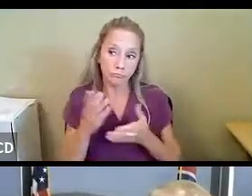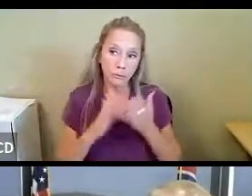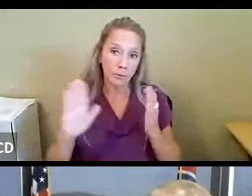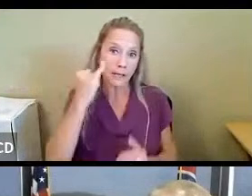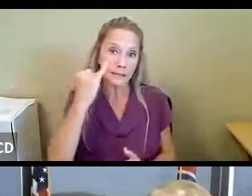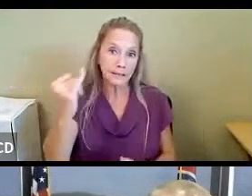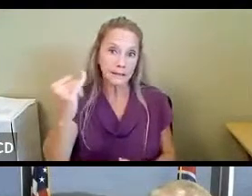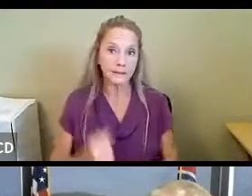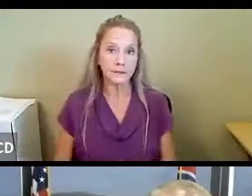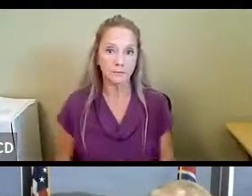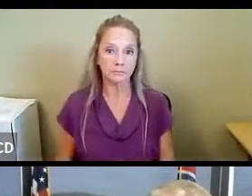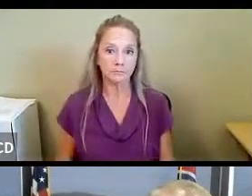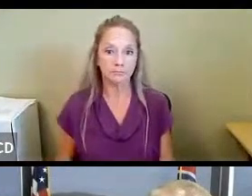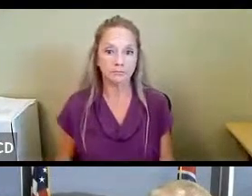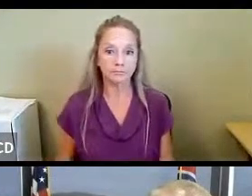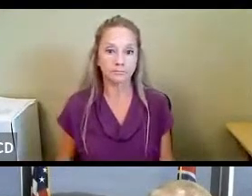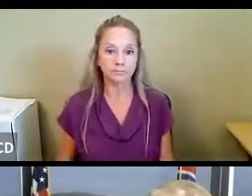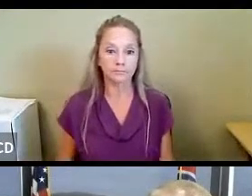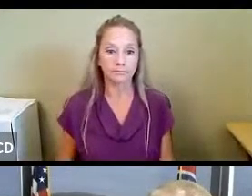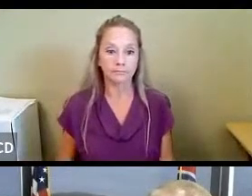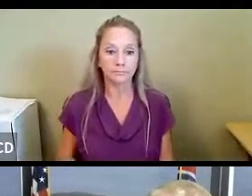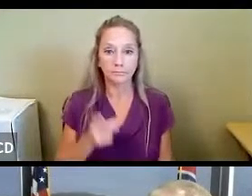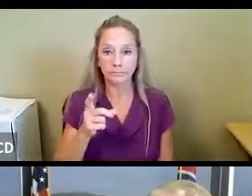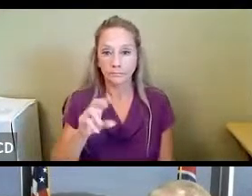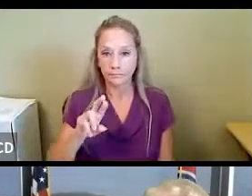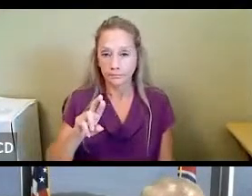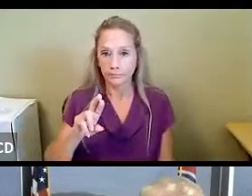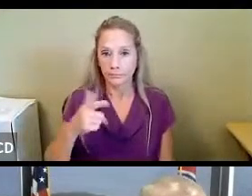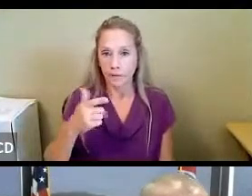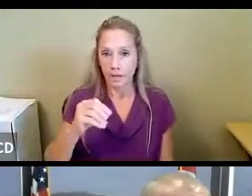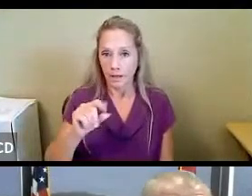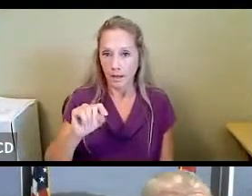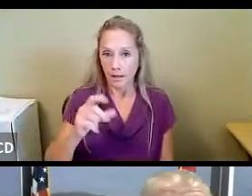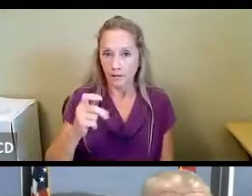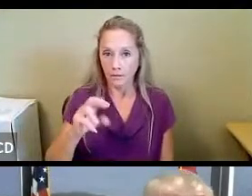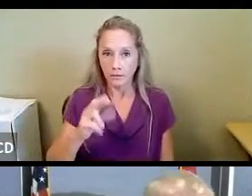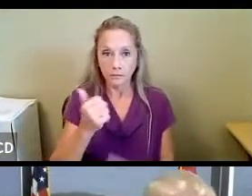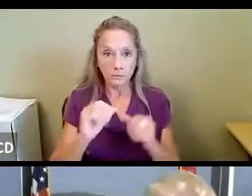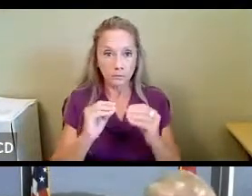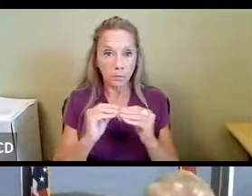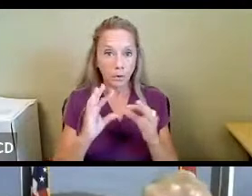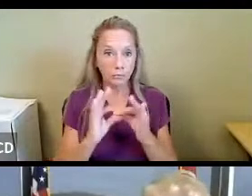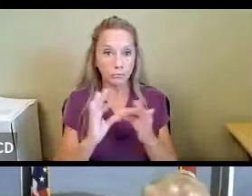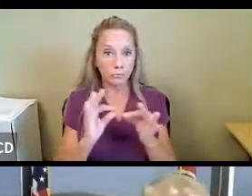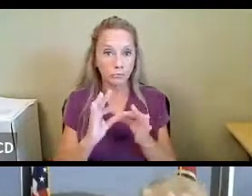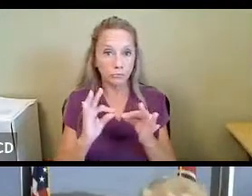Any other comments, thoughts on the UT Medical Center presentation?